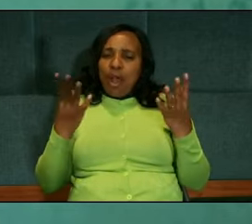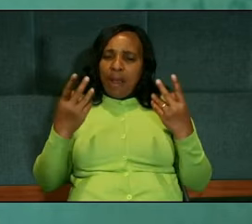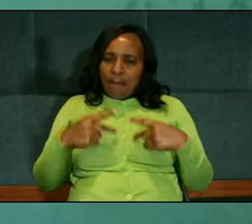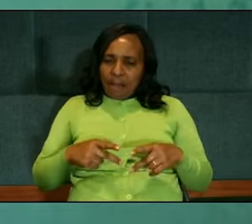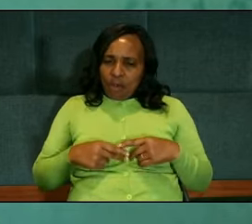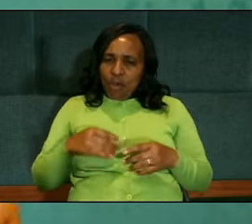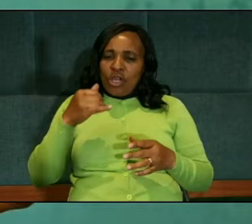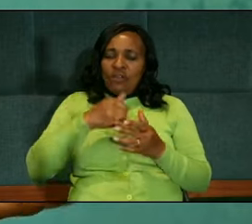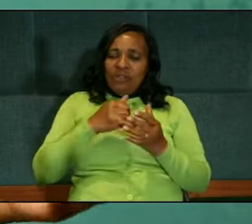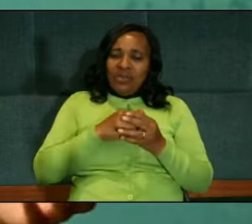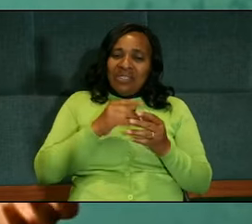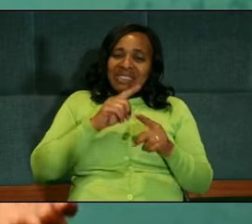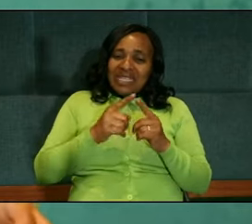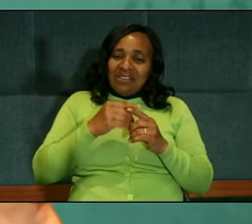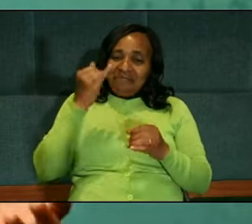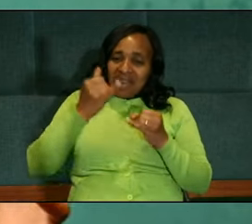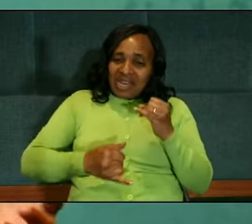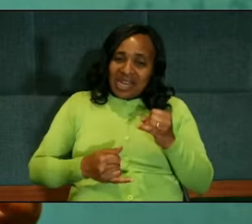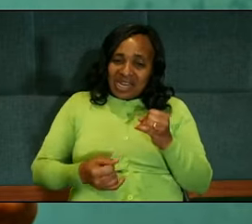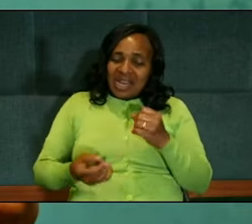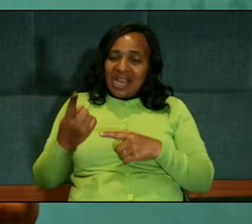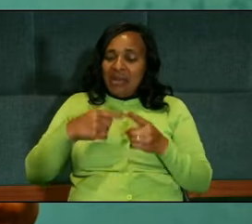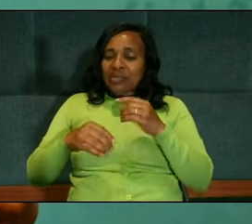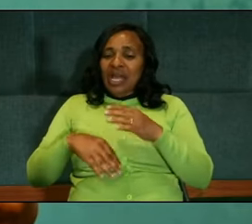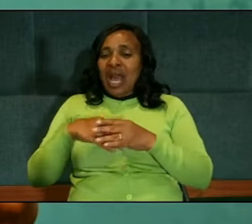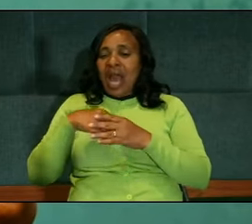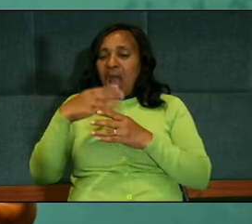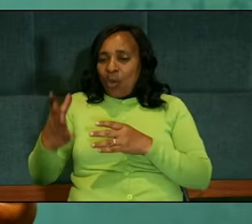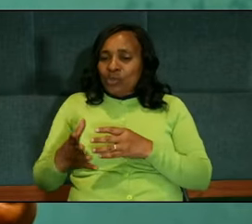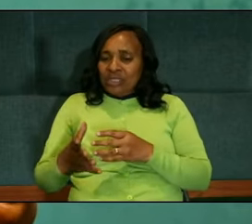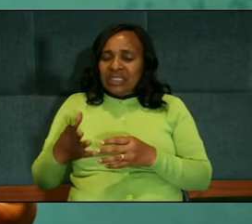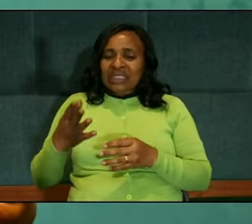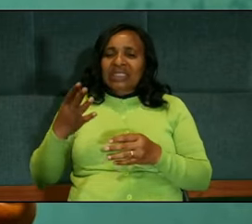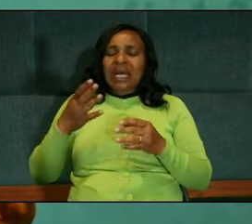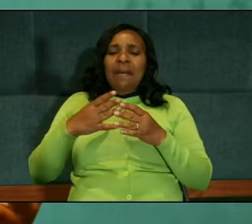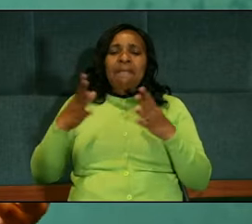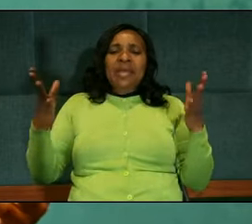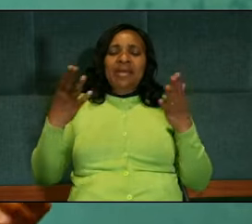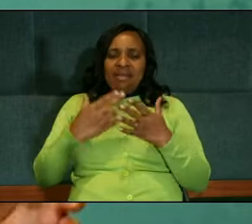involved. And then when it finally comes out, it's such a big thing that